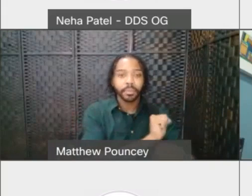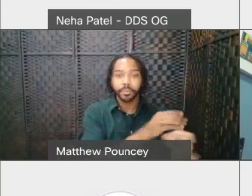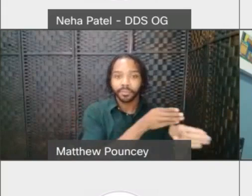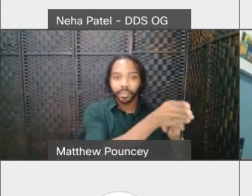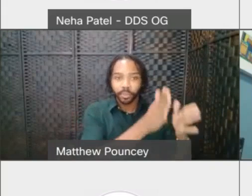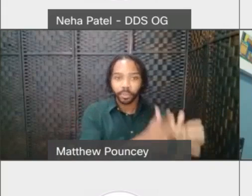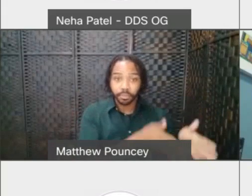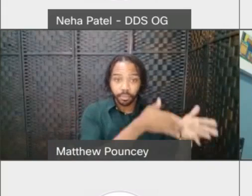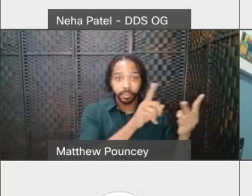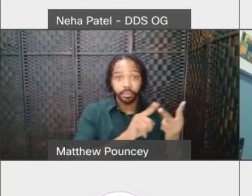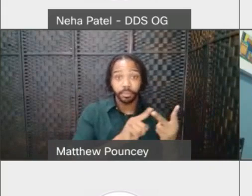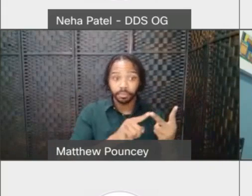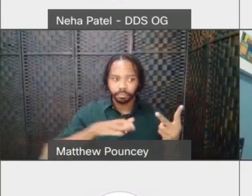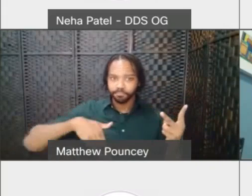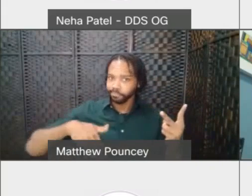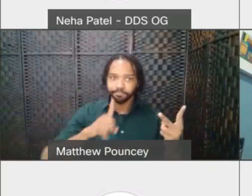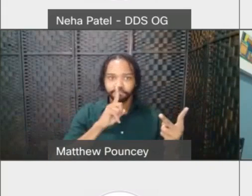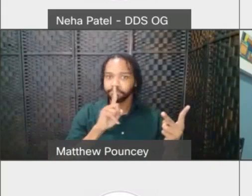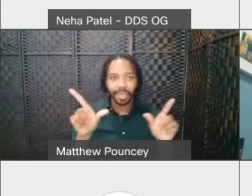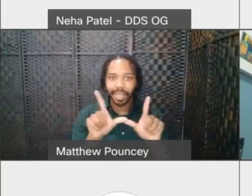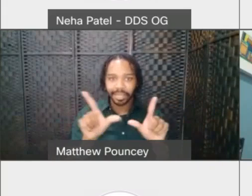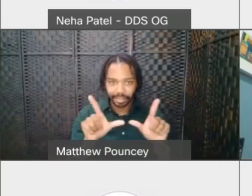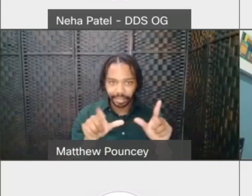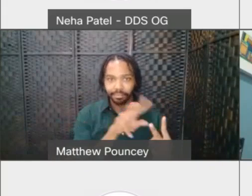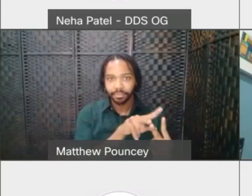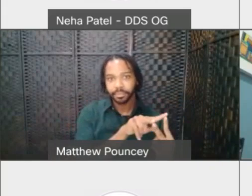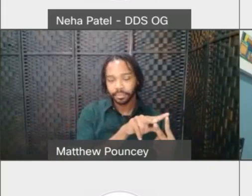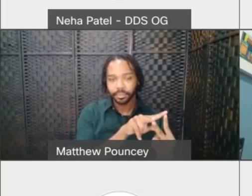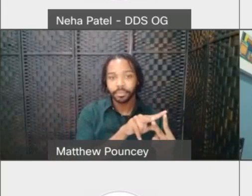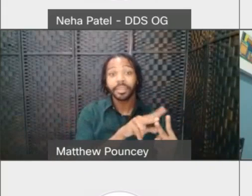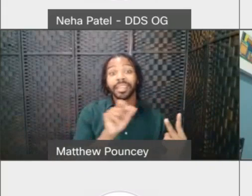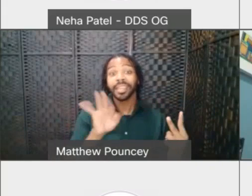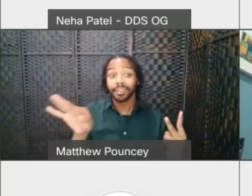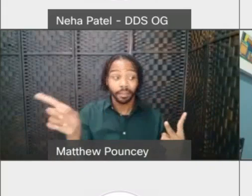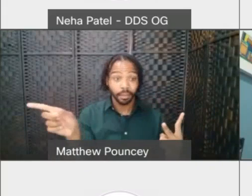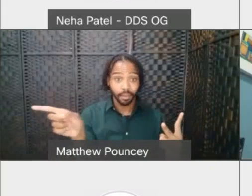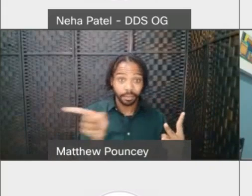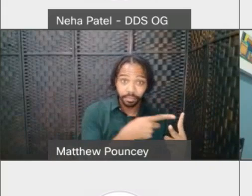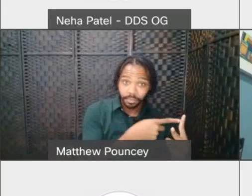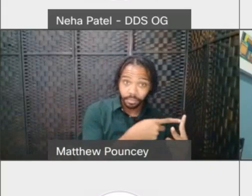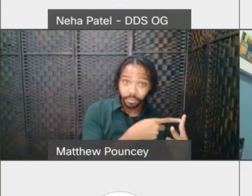professional, and one is the unlicensed health occupation professional. If you're referring to the